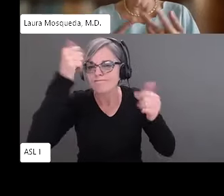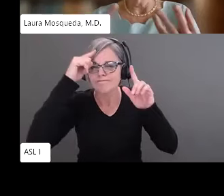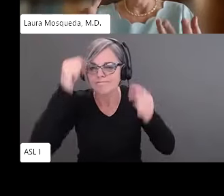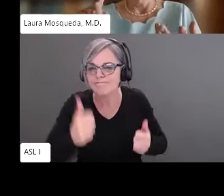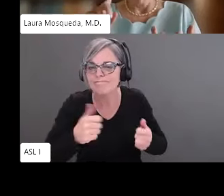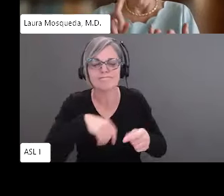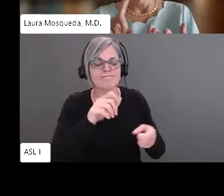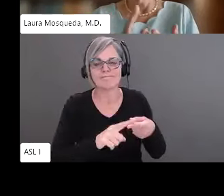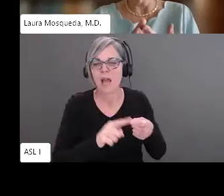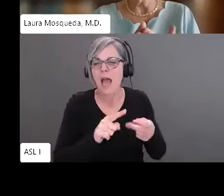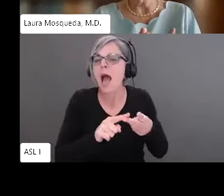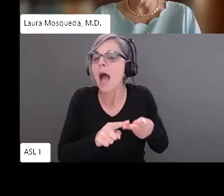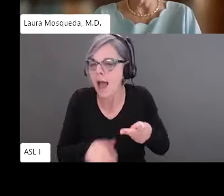judgment,